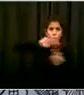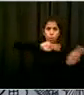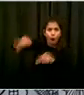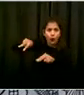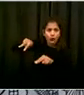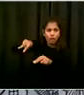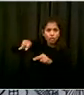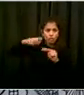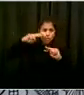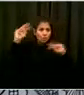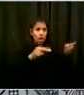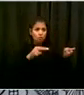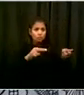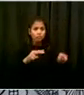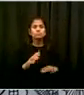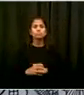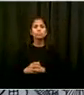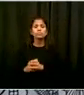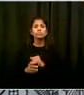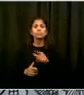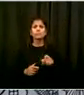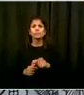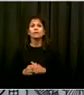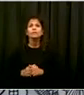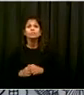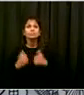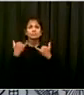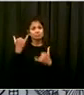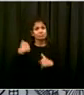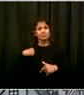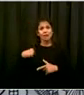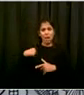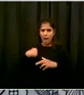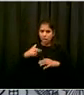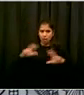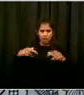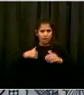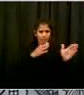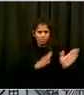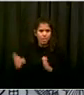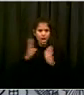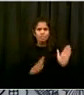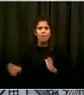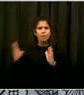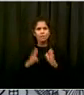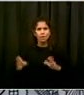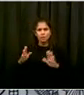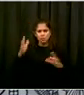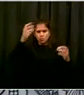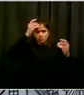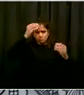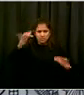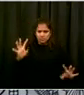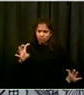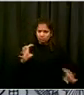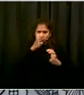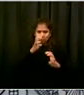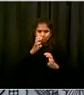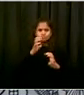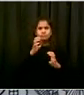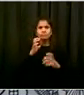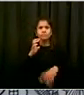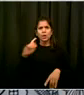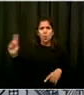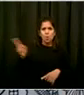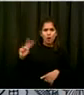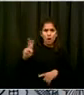very rigorous plan to address the outbreaks we were seeing in certain parts of Brooklyn and Queens. I put it out there